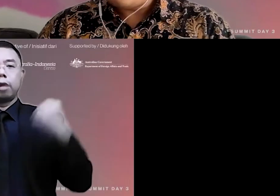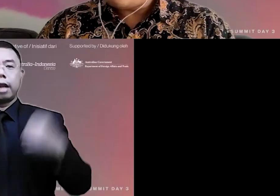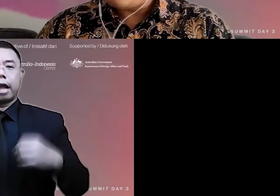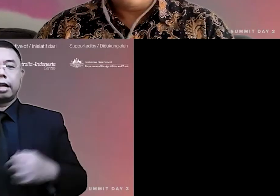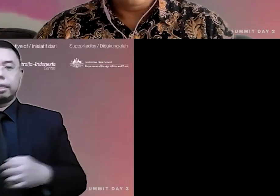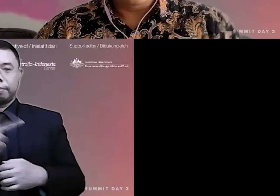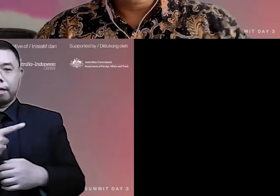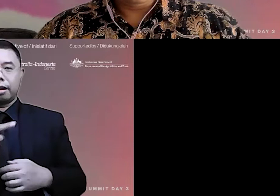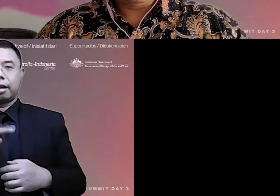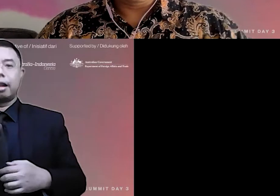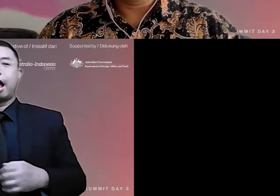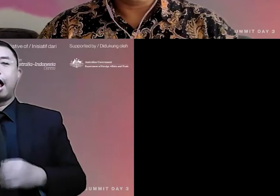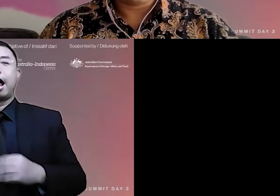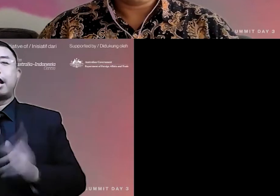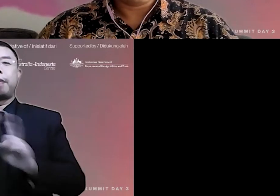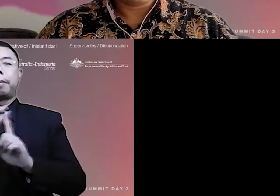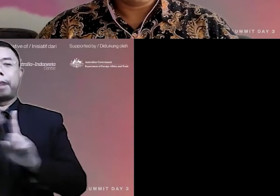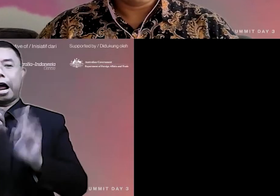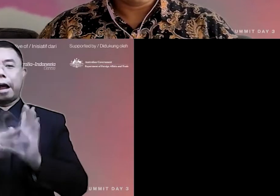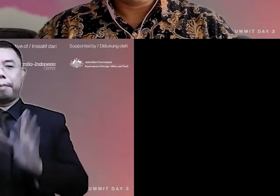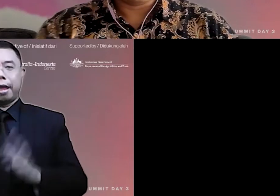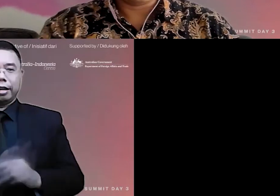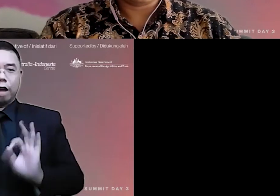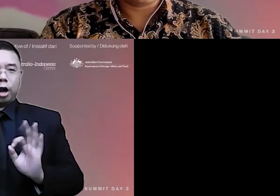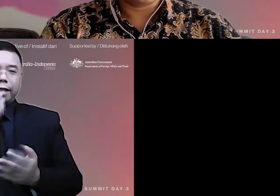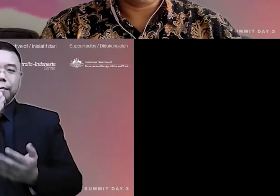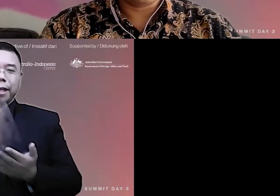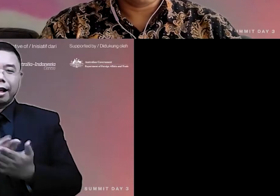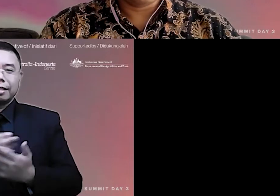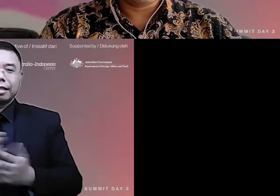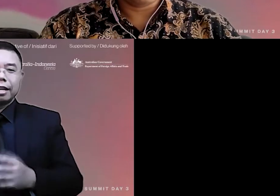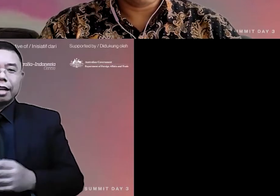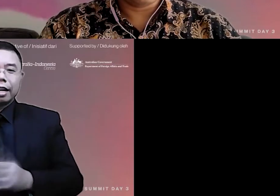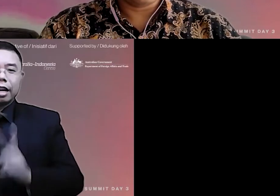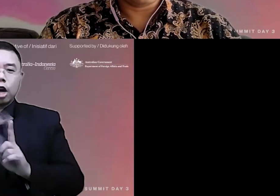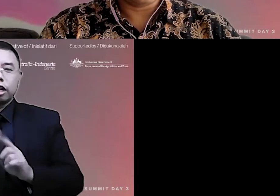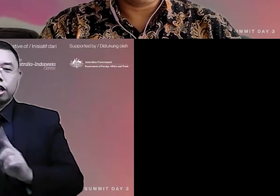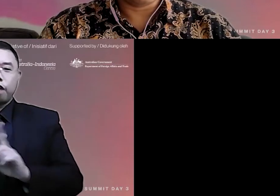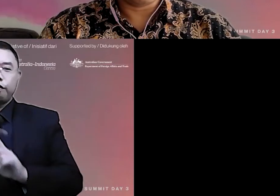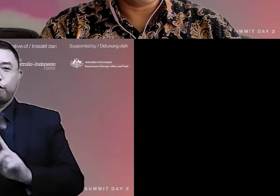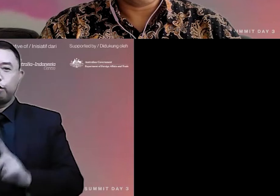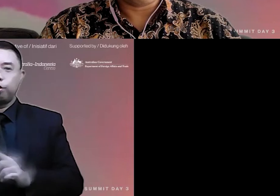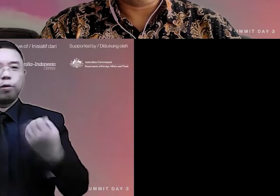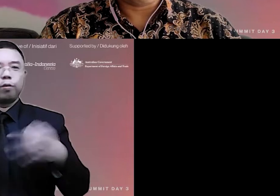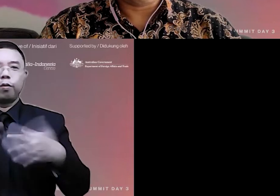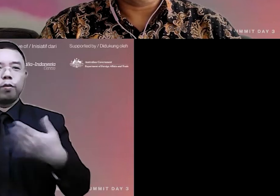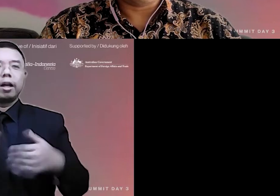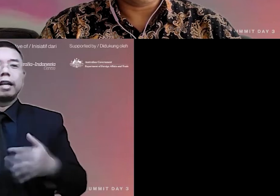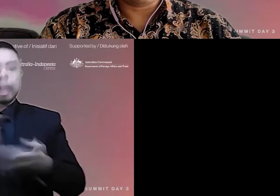Thank you, Dr. Futu. That's great. I'm just taking some notes from some of those numbers that you've put forward.